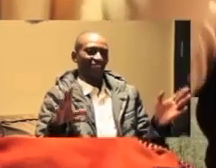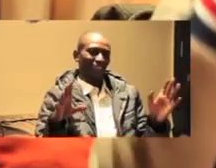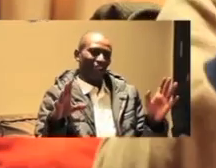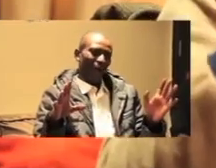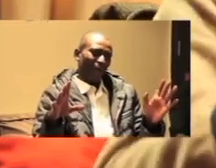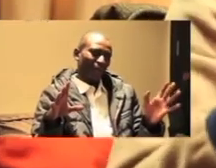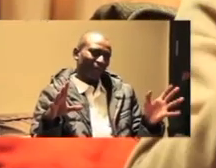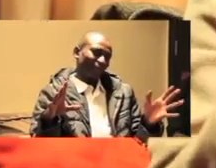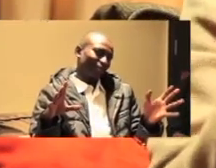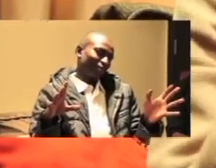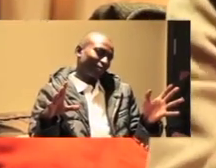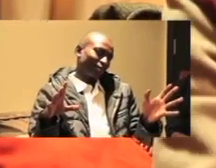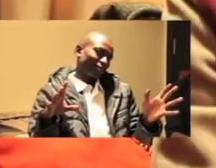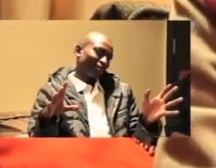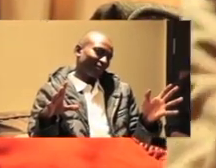And